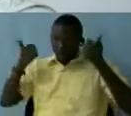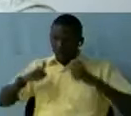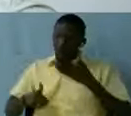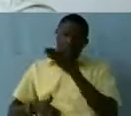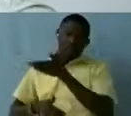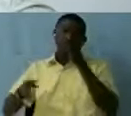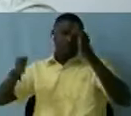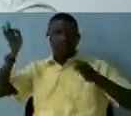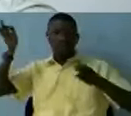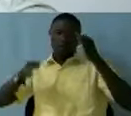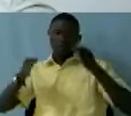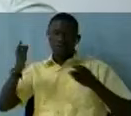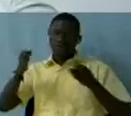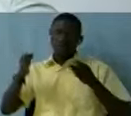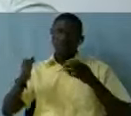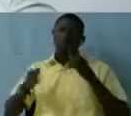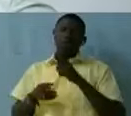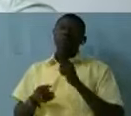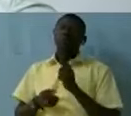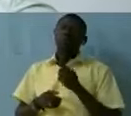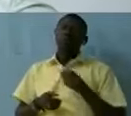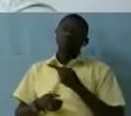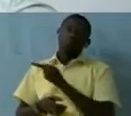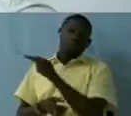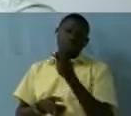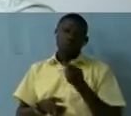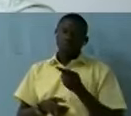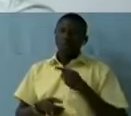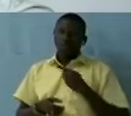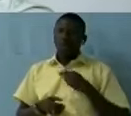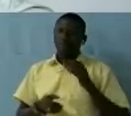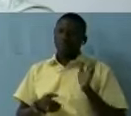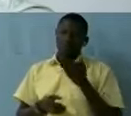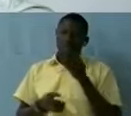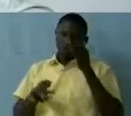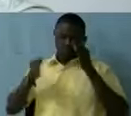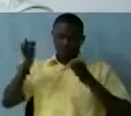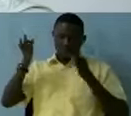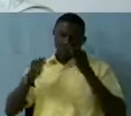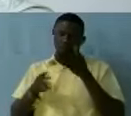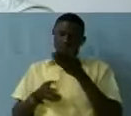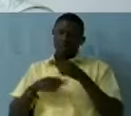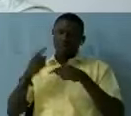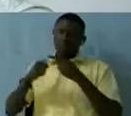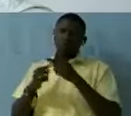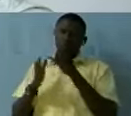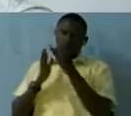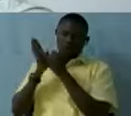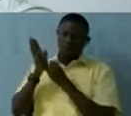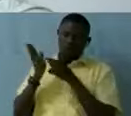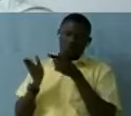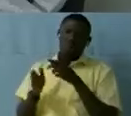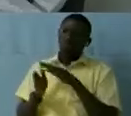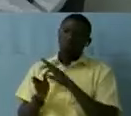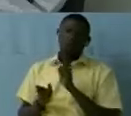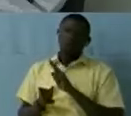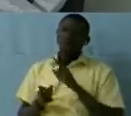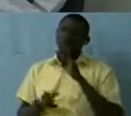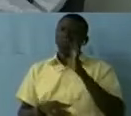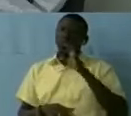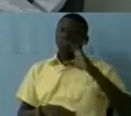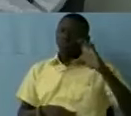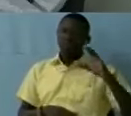those individuals who are being tried for those cases. Wo dalilo le ya sabu TRRC te